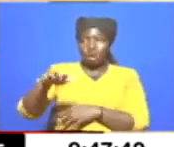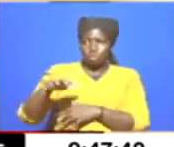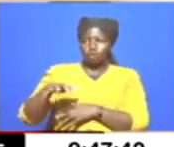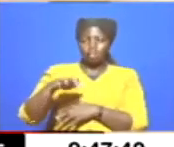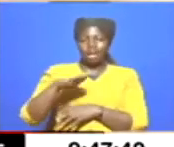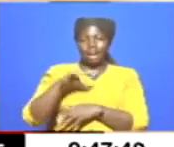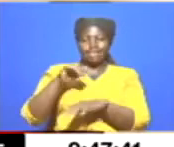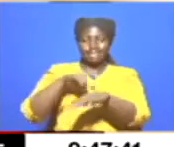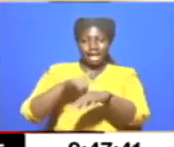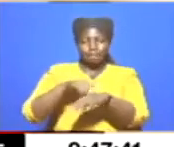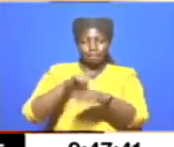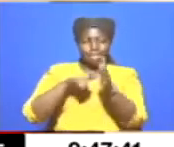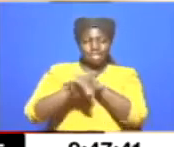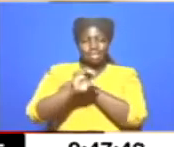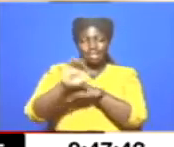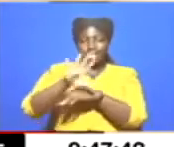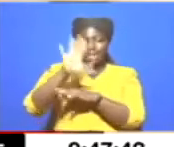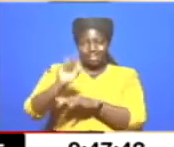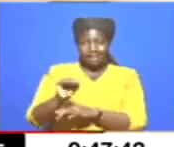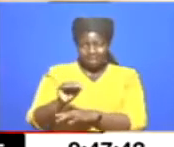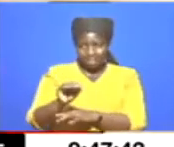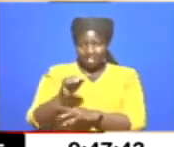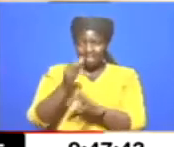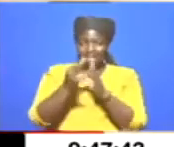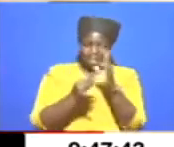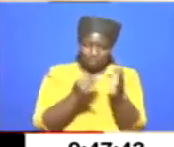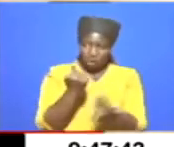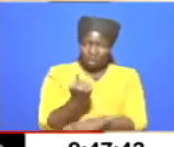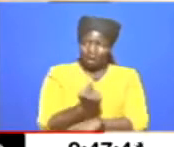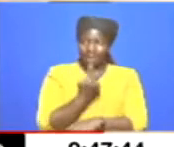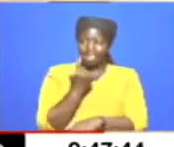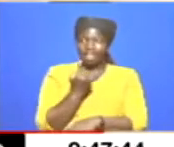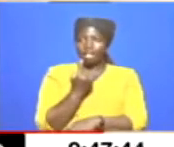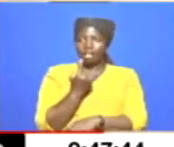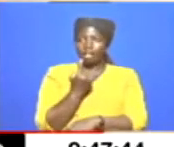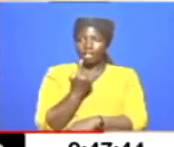Africa. If only the